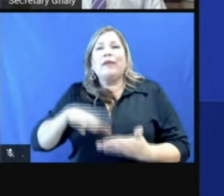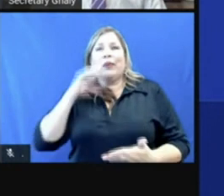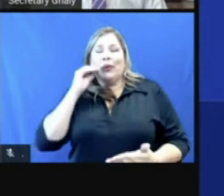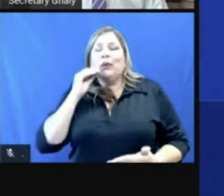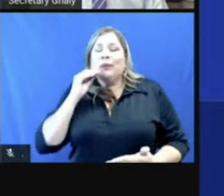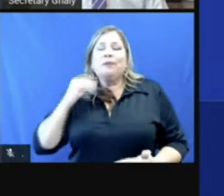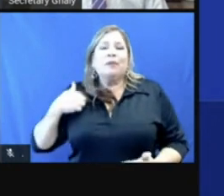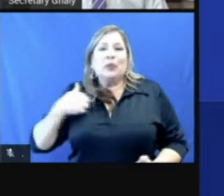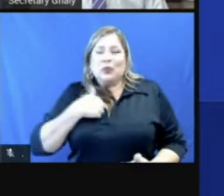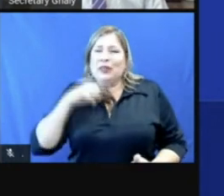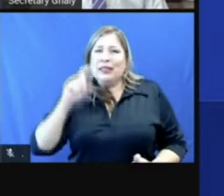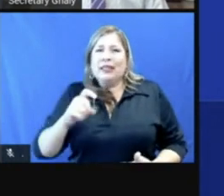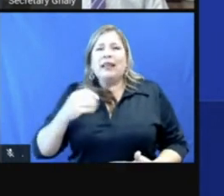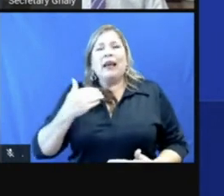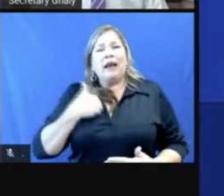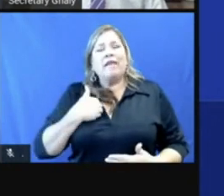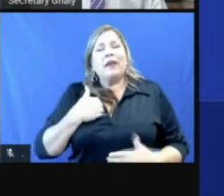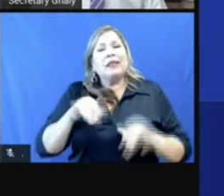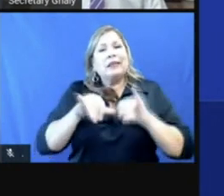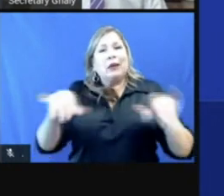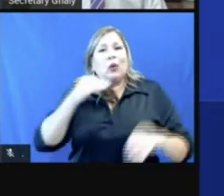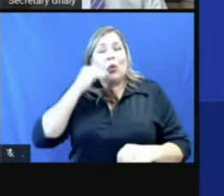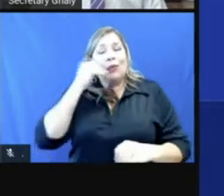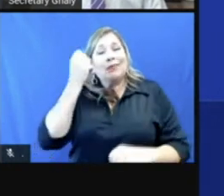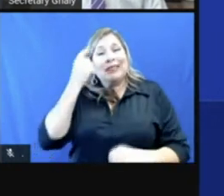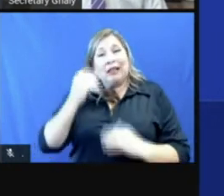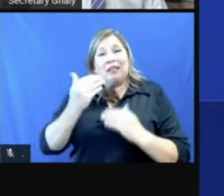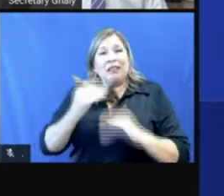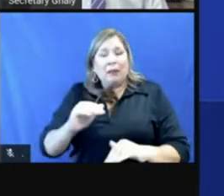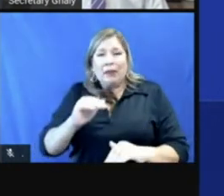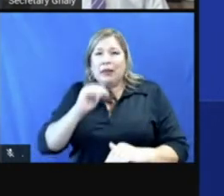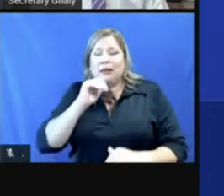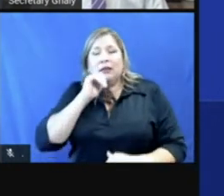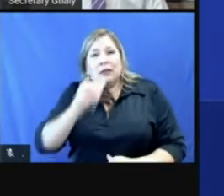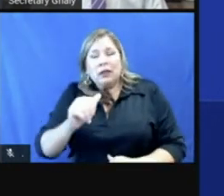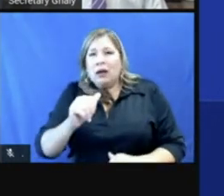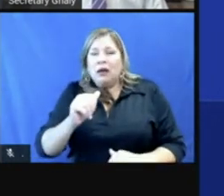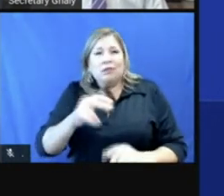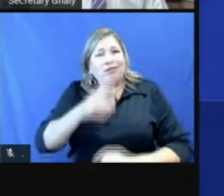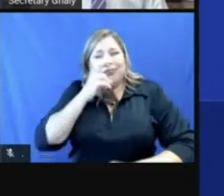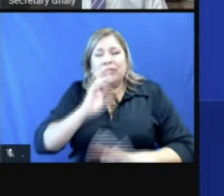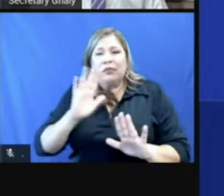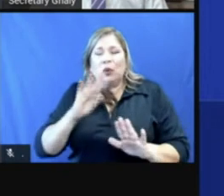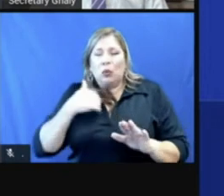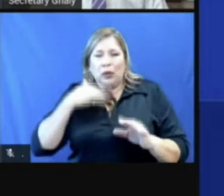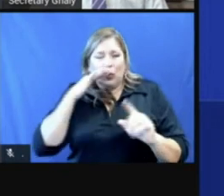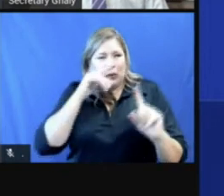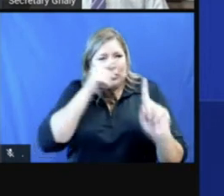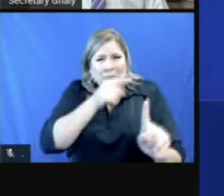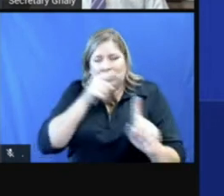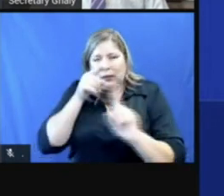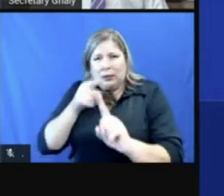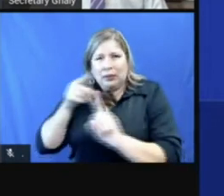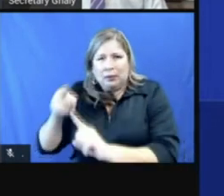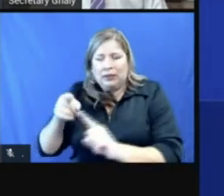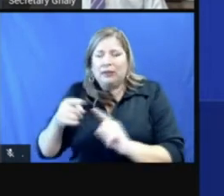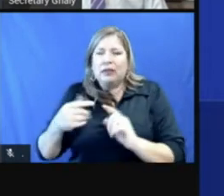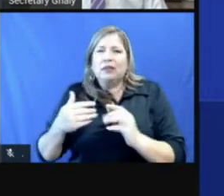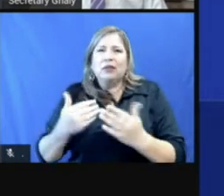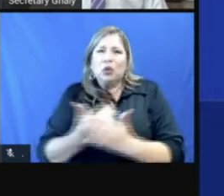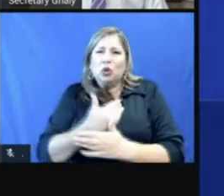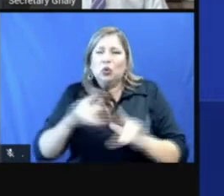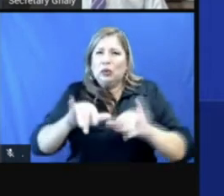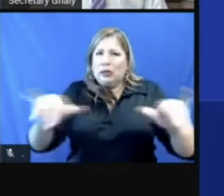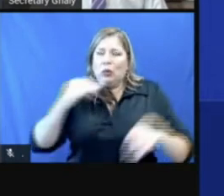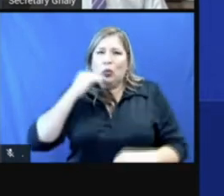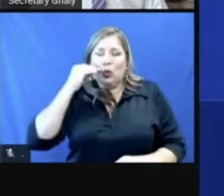a limited stay-at-home order, one that is more targeted, one that is more focused in the following ways. It impacts